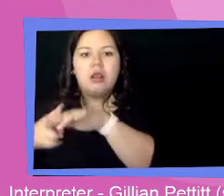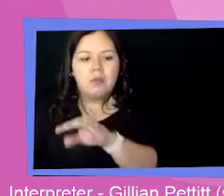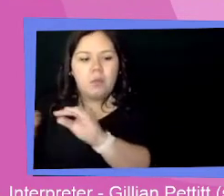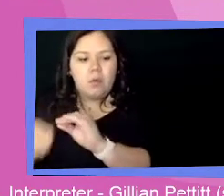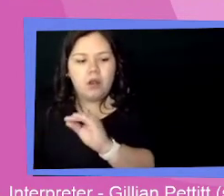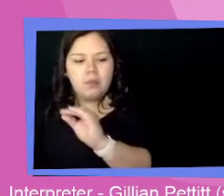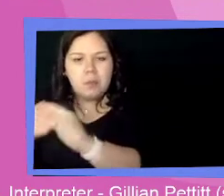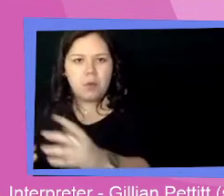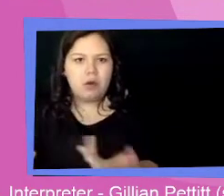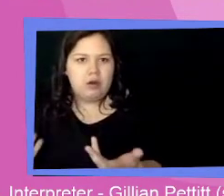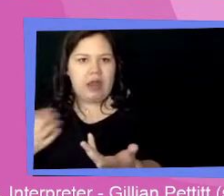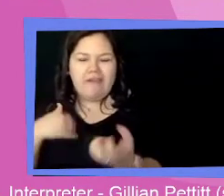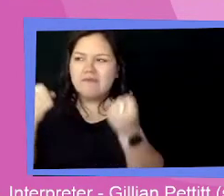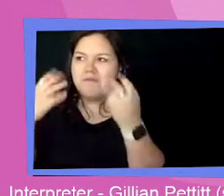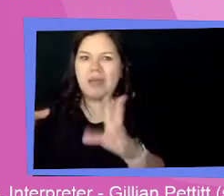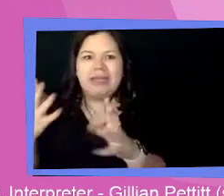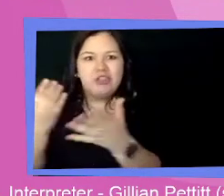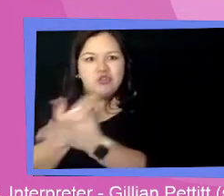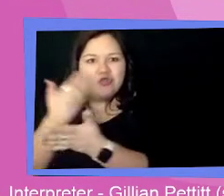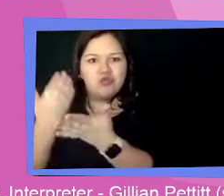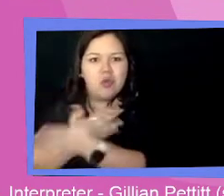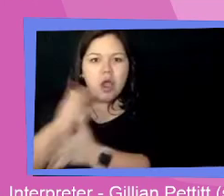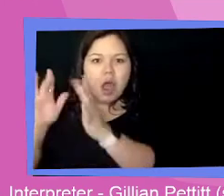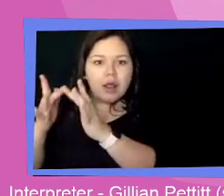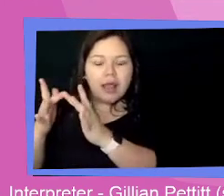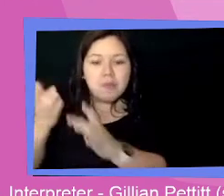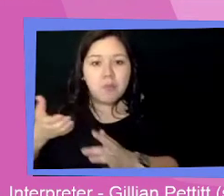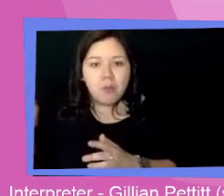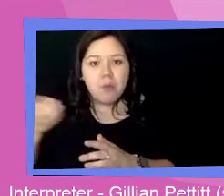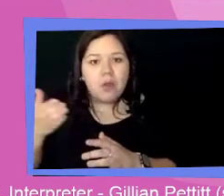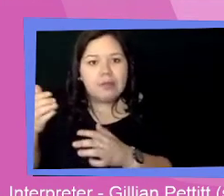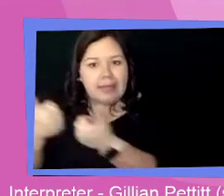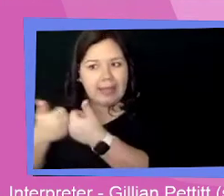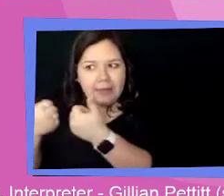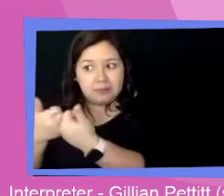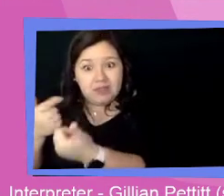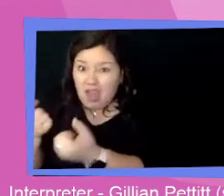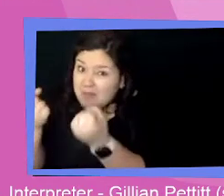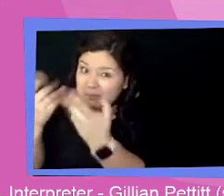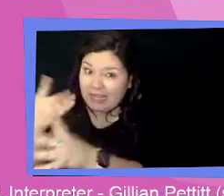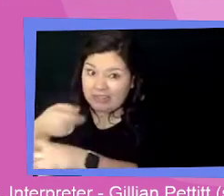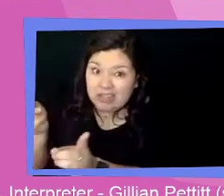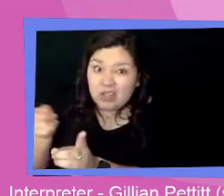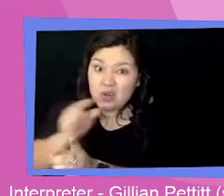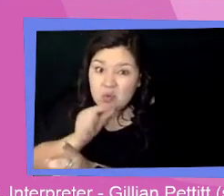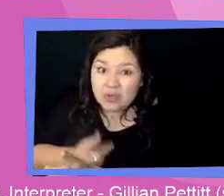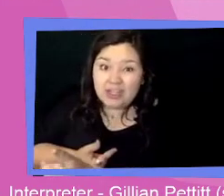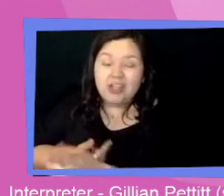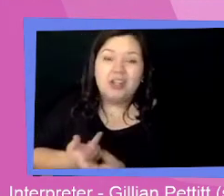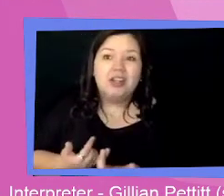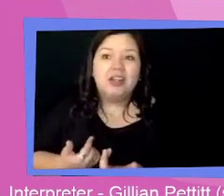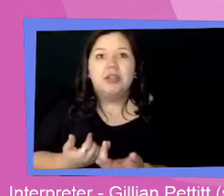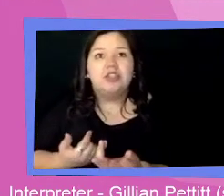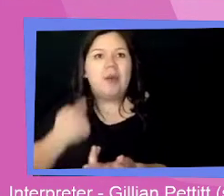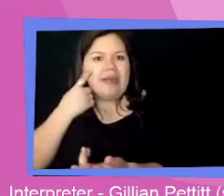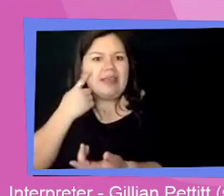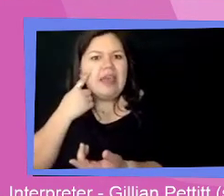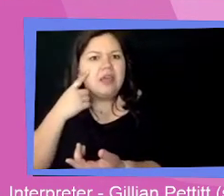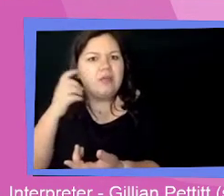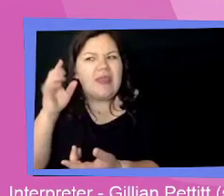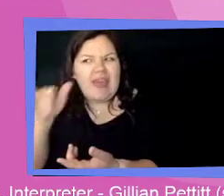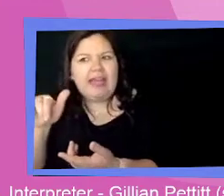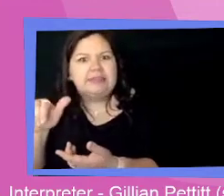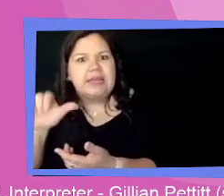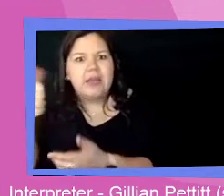online mobile games that are kind of like role-playing based. A lot of those are queer. So I do think there are opportunities, but